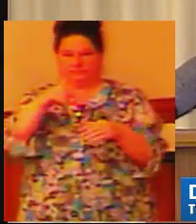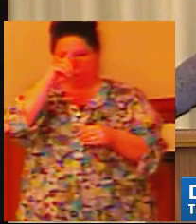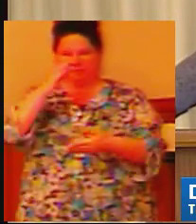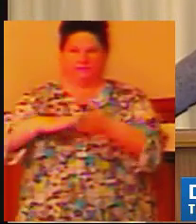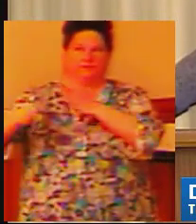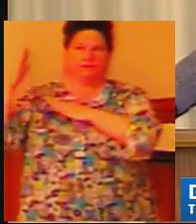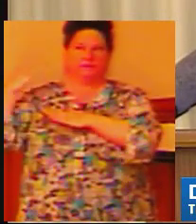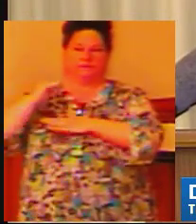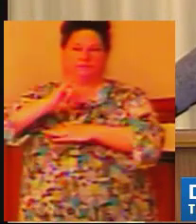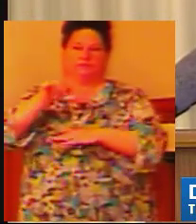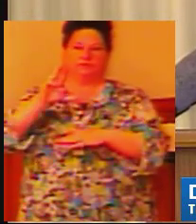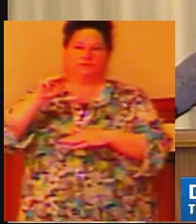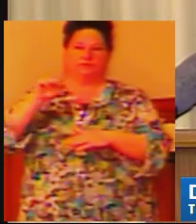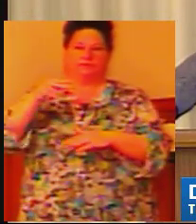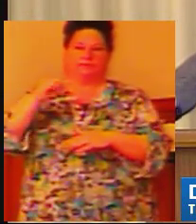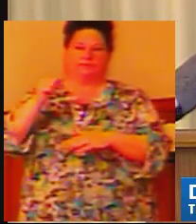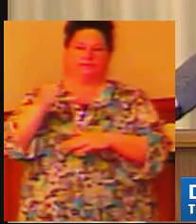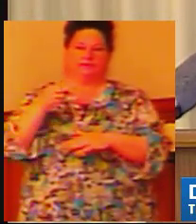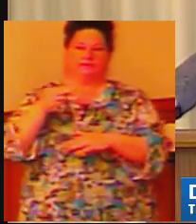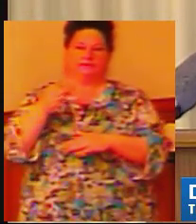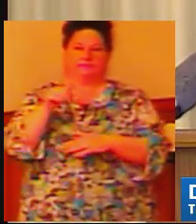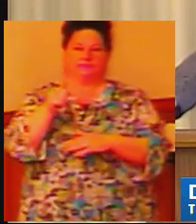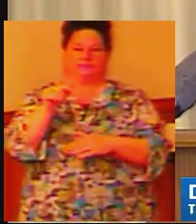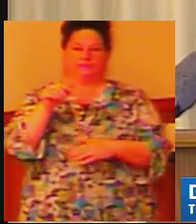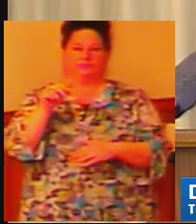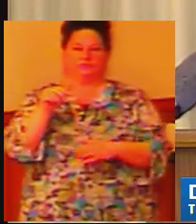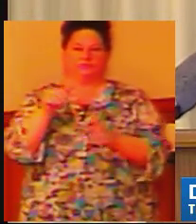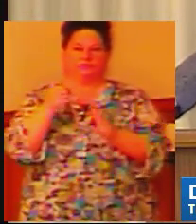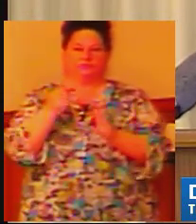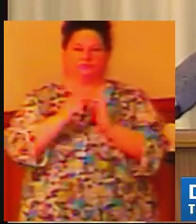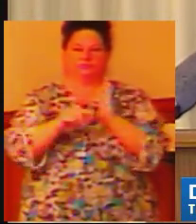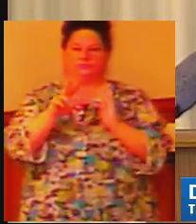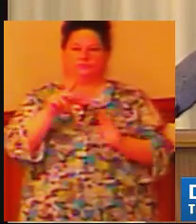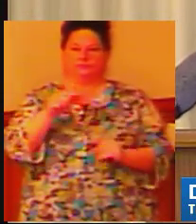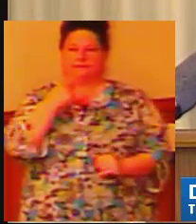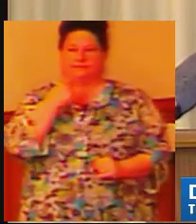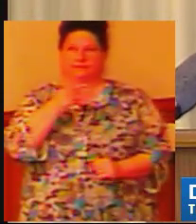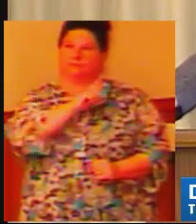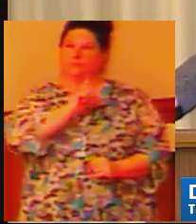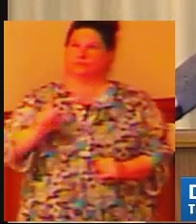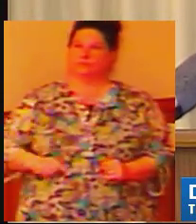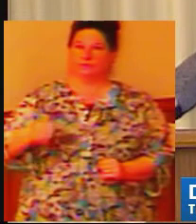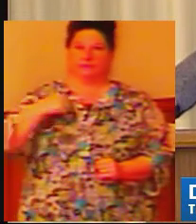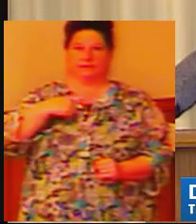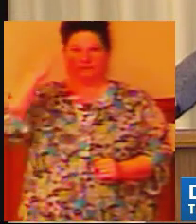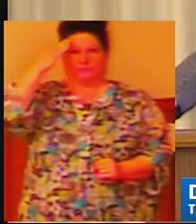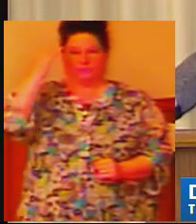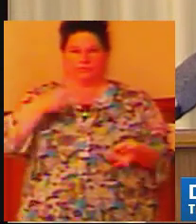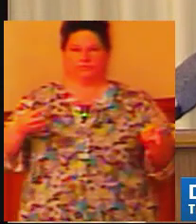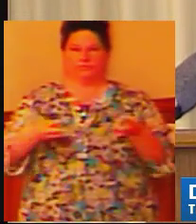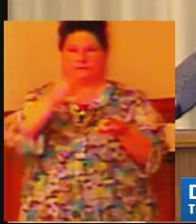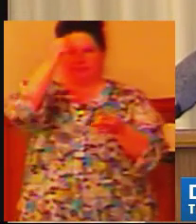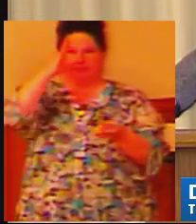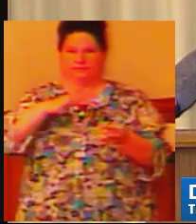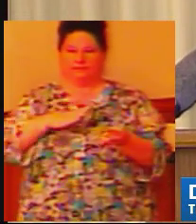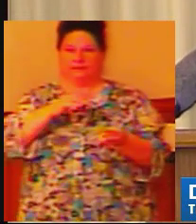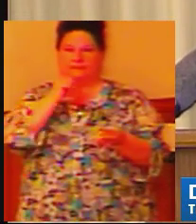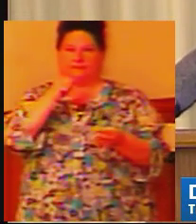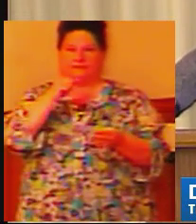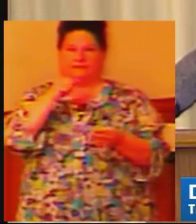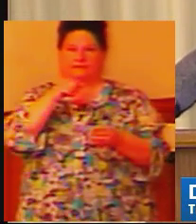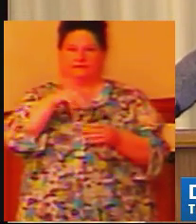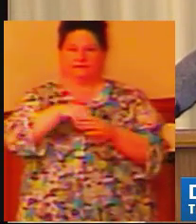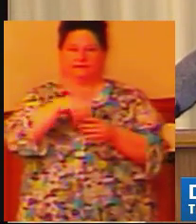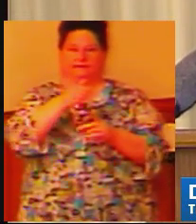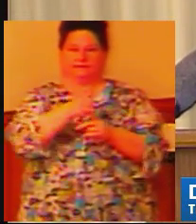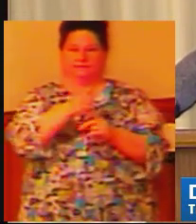in Jeremiah, it says in 10:23, O Lord, I know that the way of man is not in himself. It is